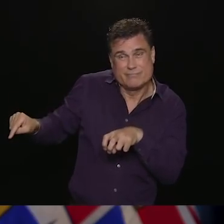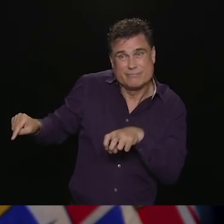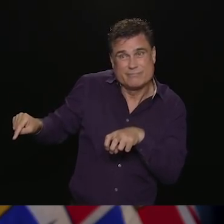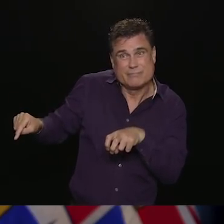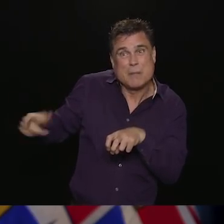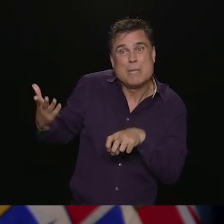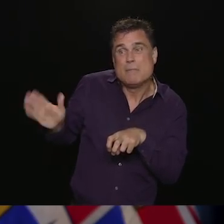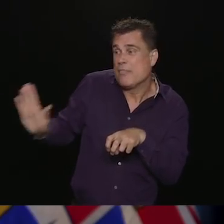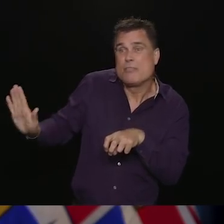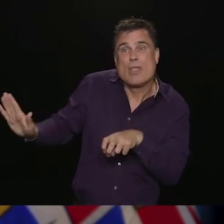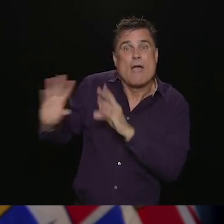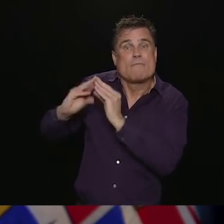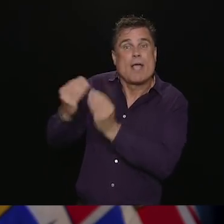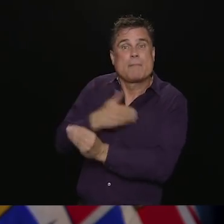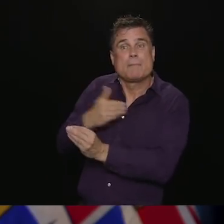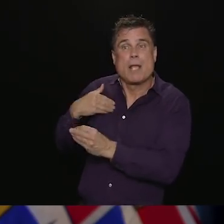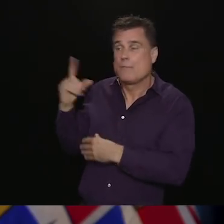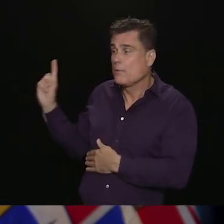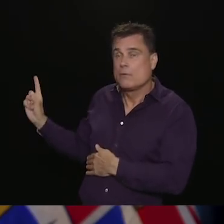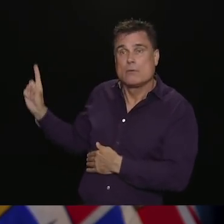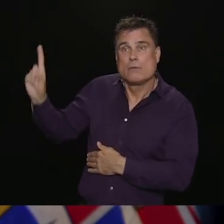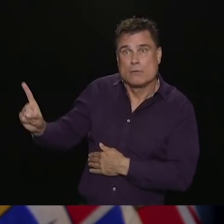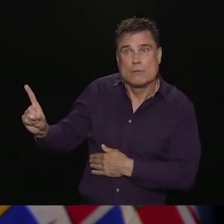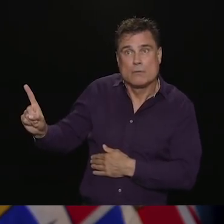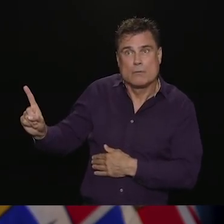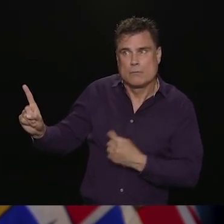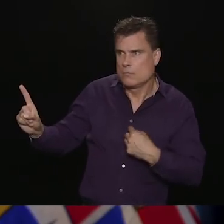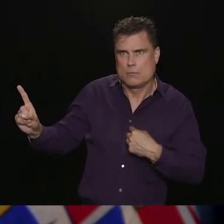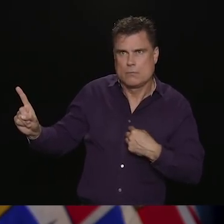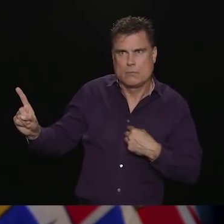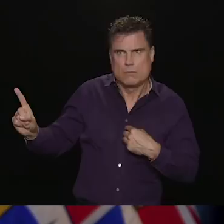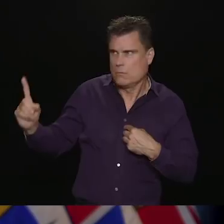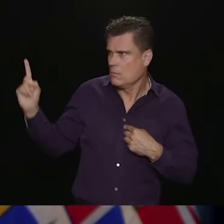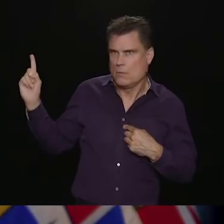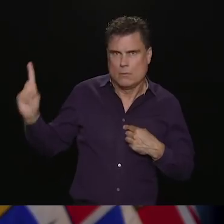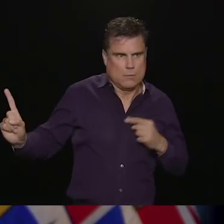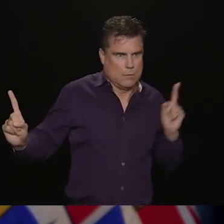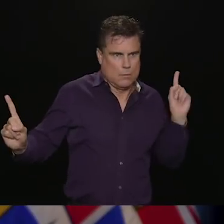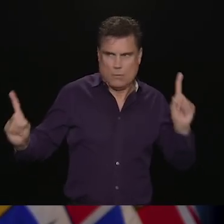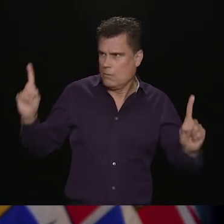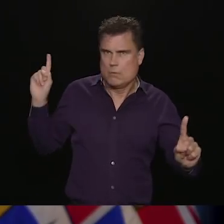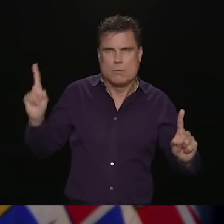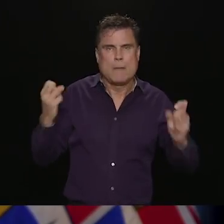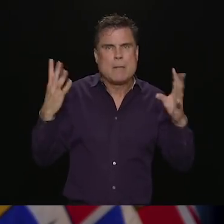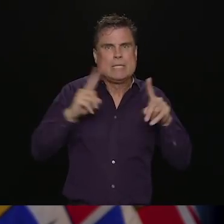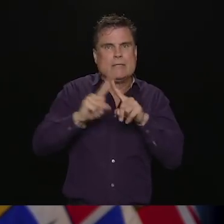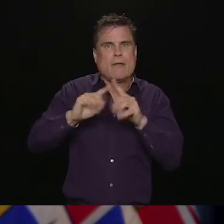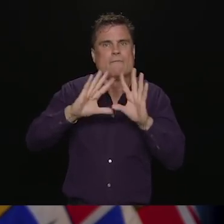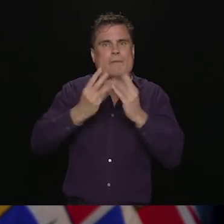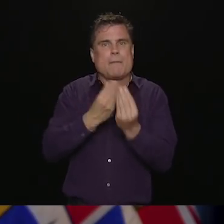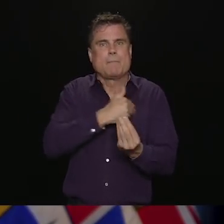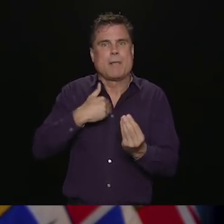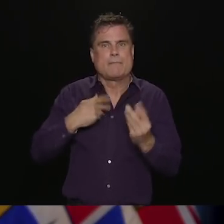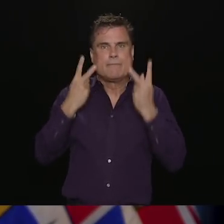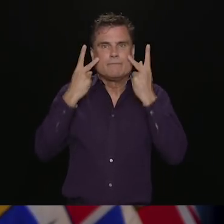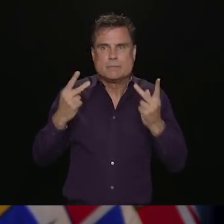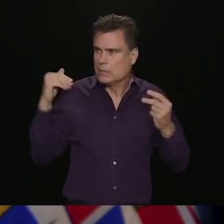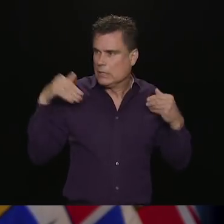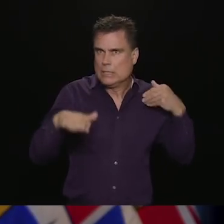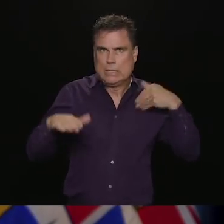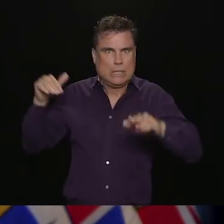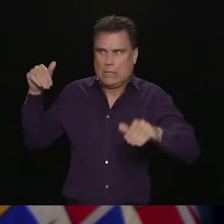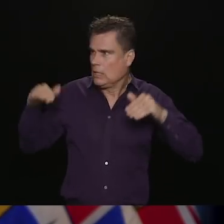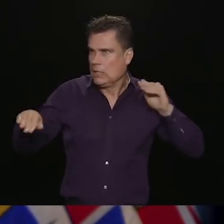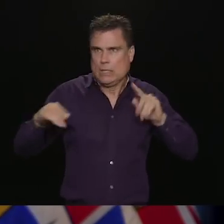facility. So finding that balance of how to keep everybody in that community safe is very challenging, and we've been finding